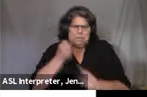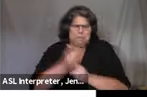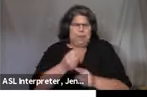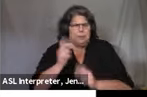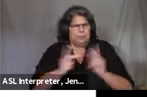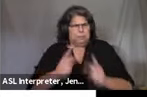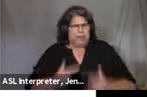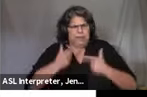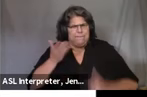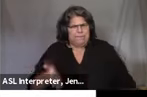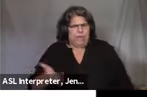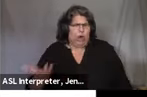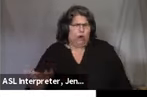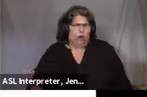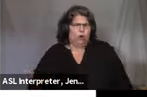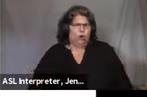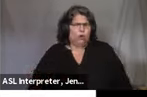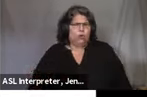here.